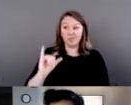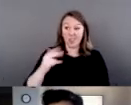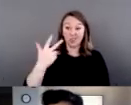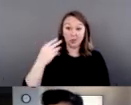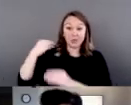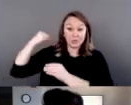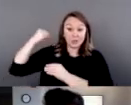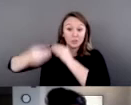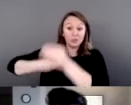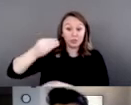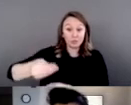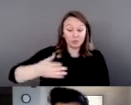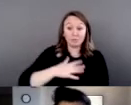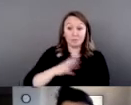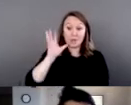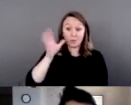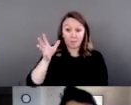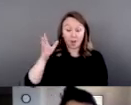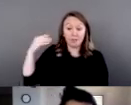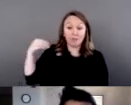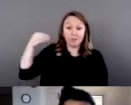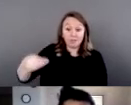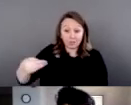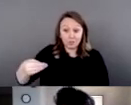grandma, my mom, and then me.